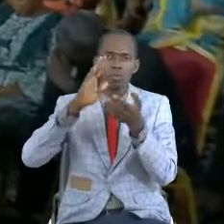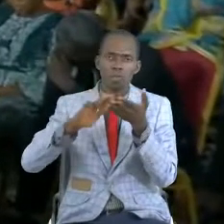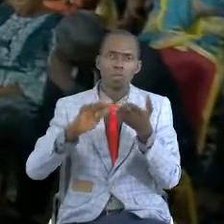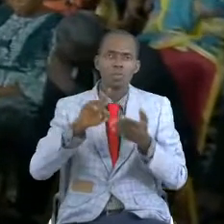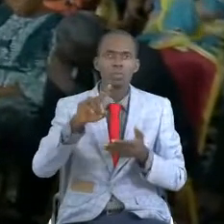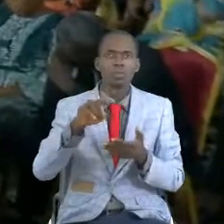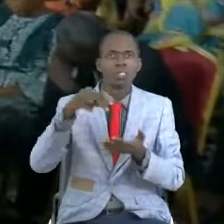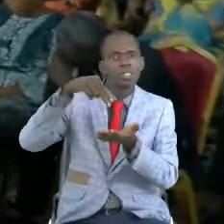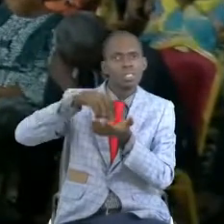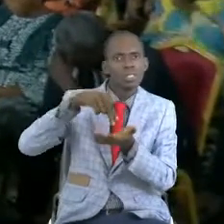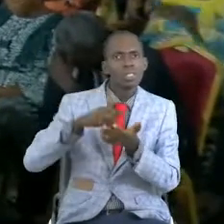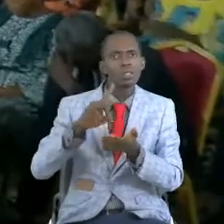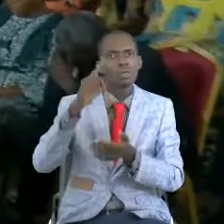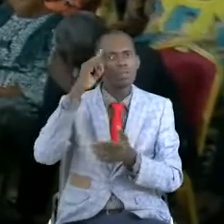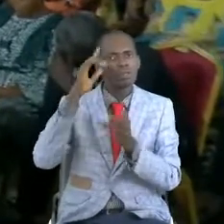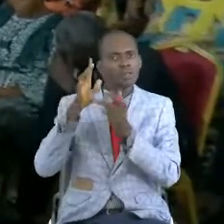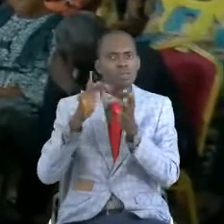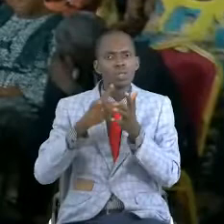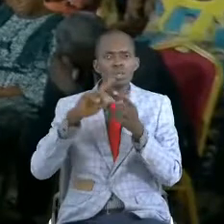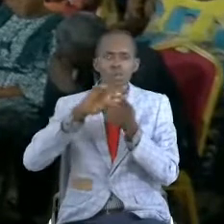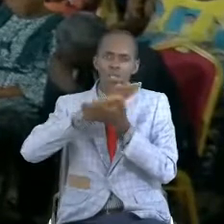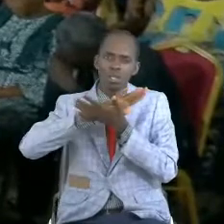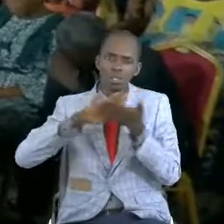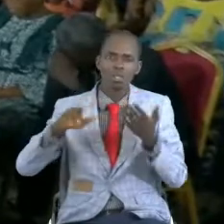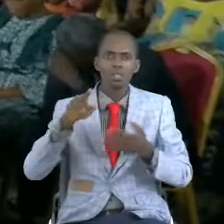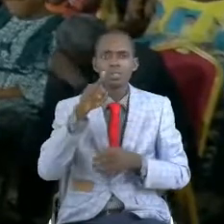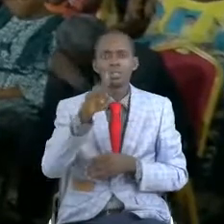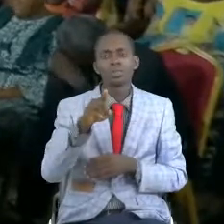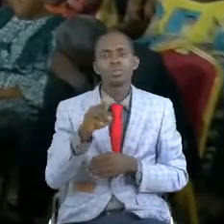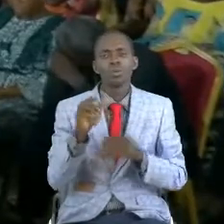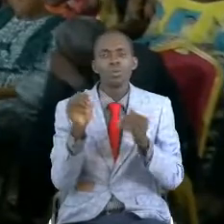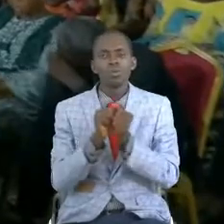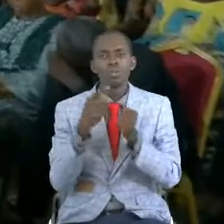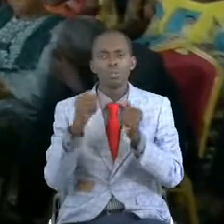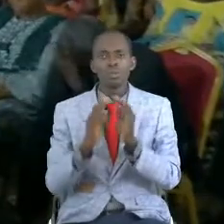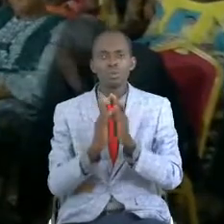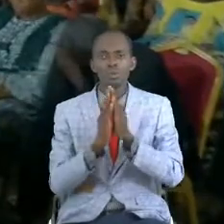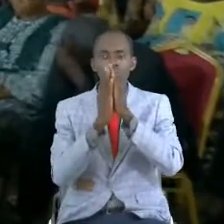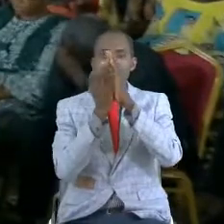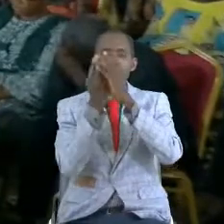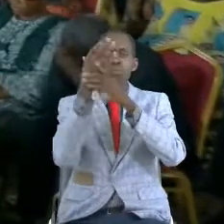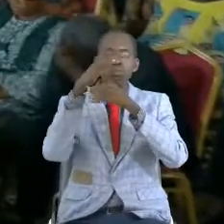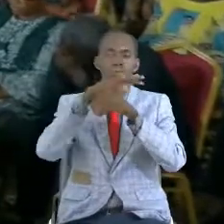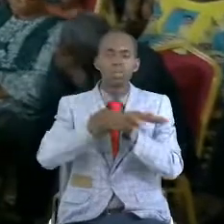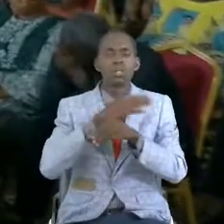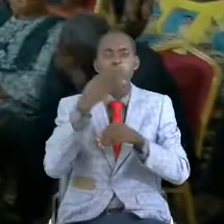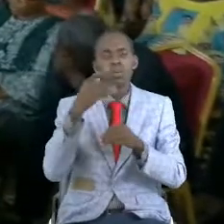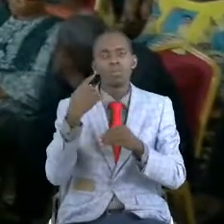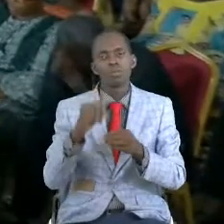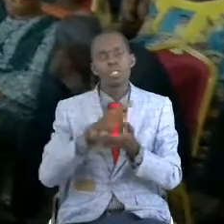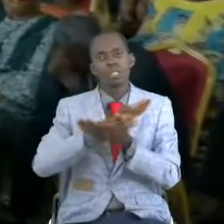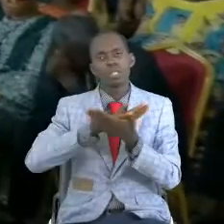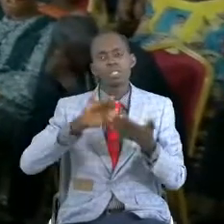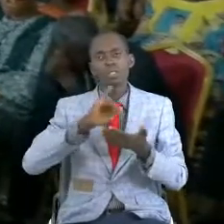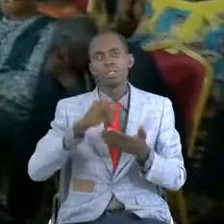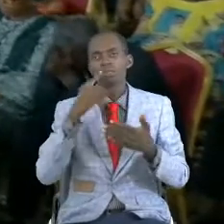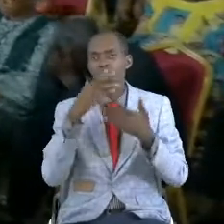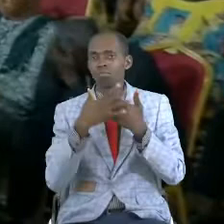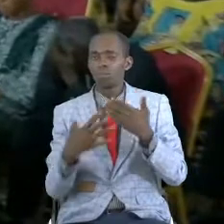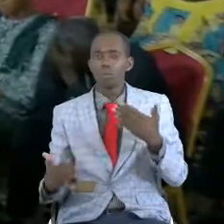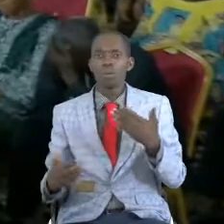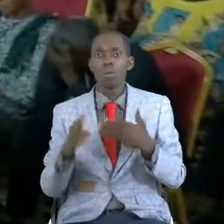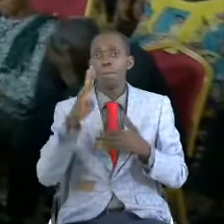for Jesus to cleanse you in the fountain of the cleansing blood. By faith,